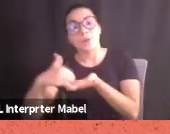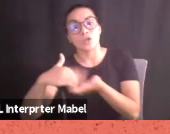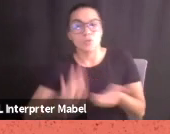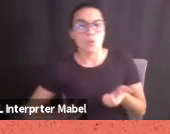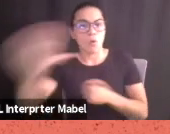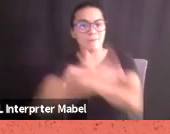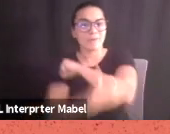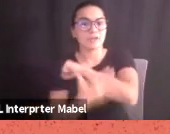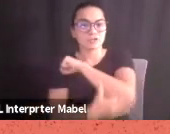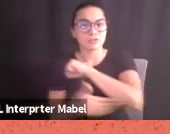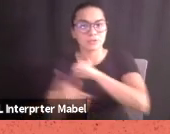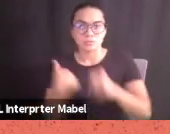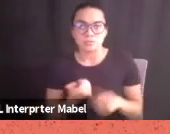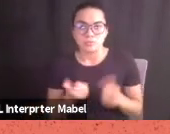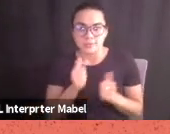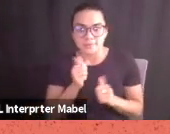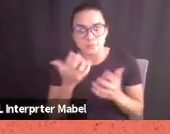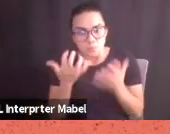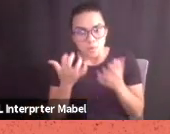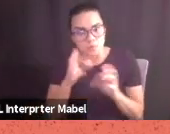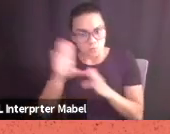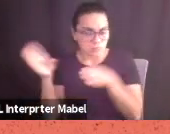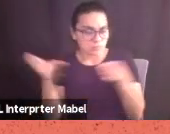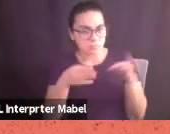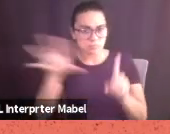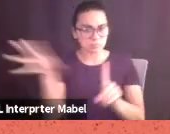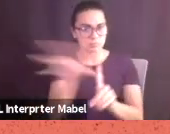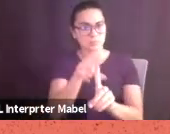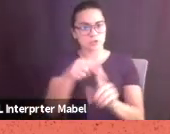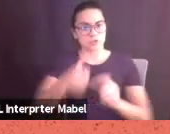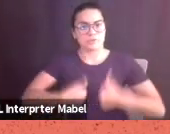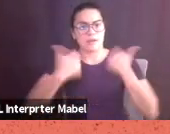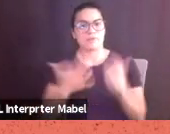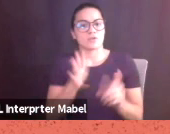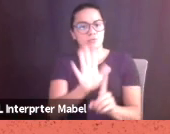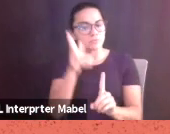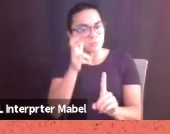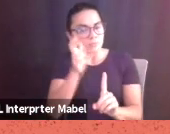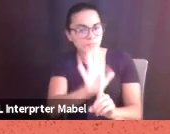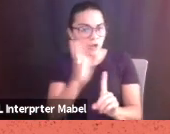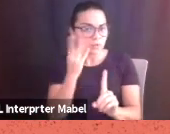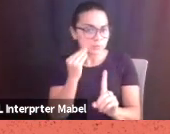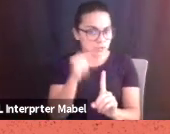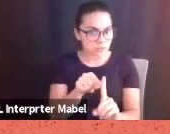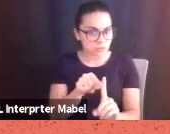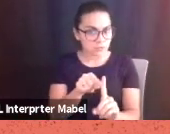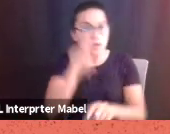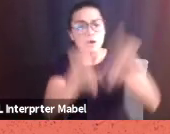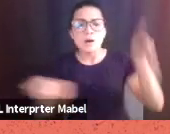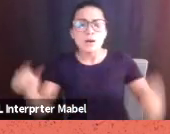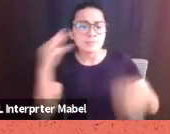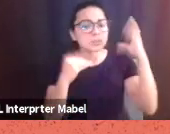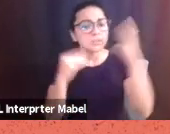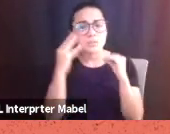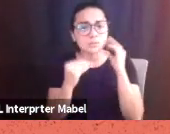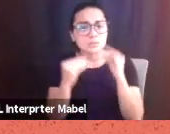to center survivors first, to remain accountable to the diverse experiences of those who have endured sexual